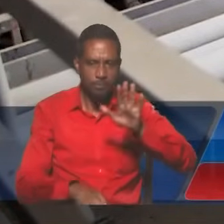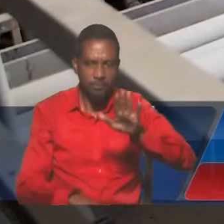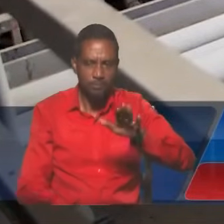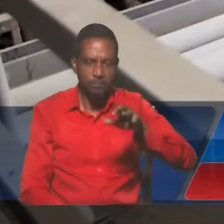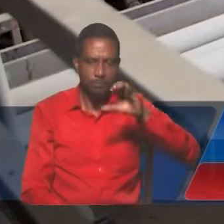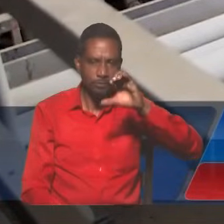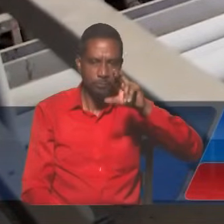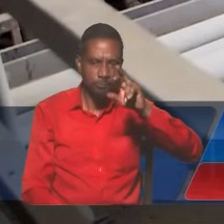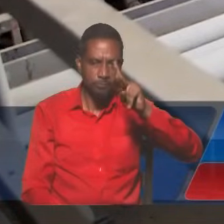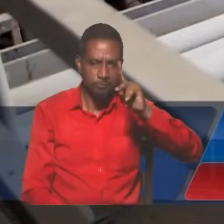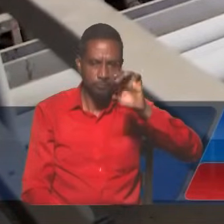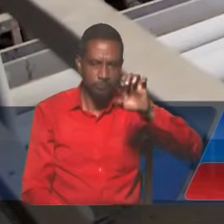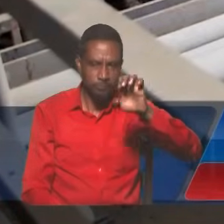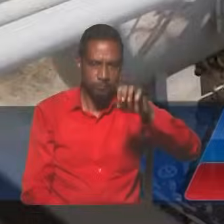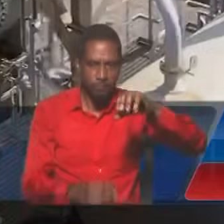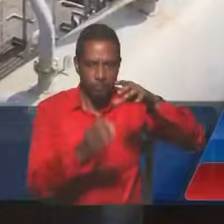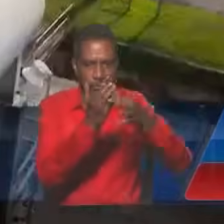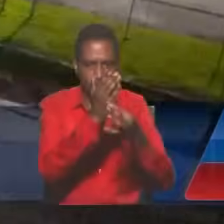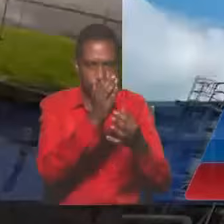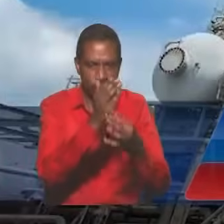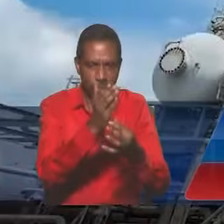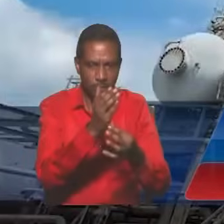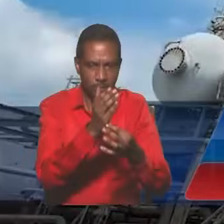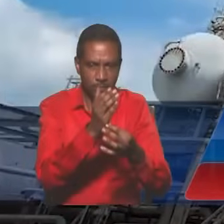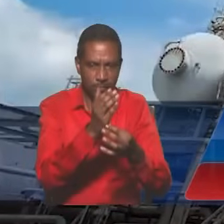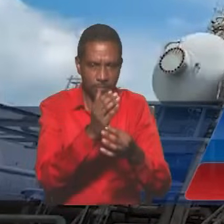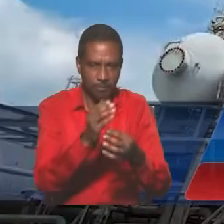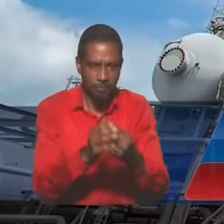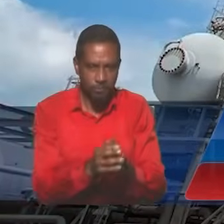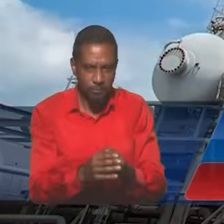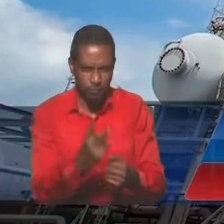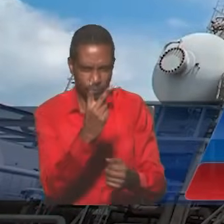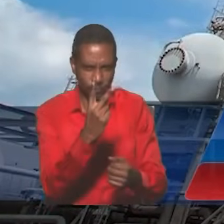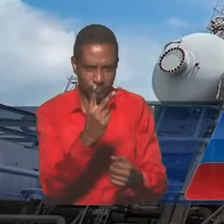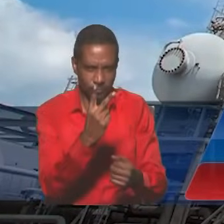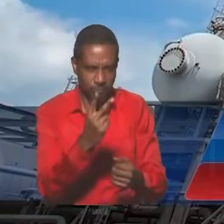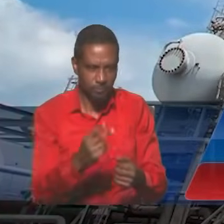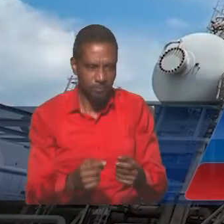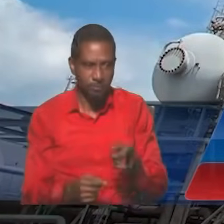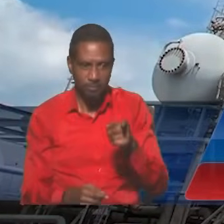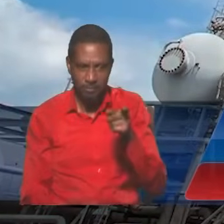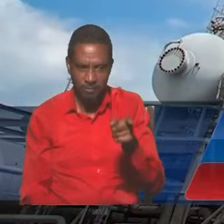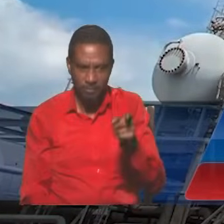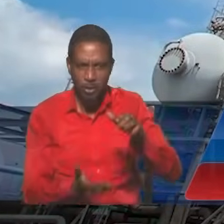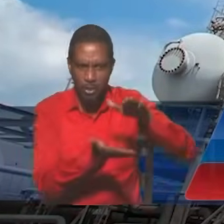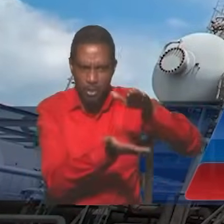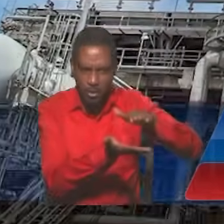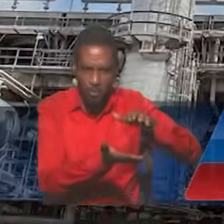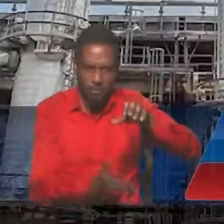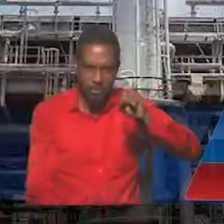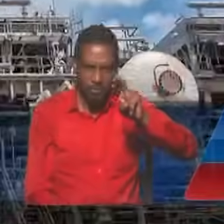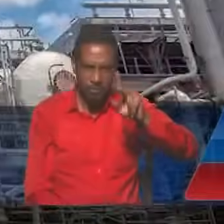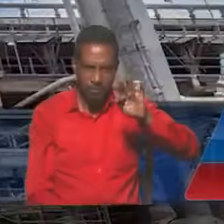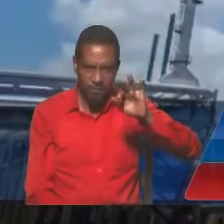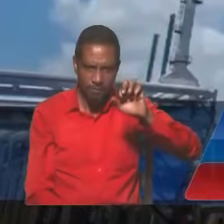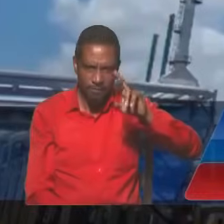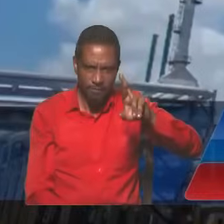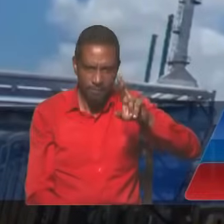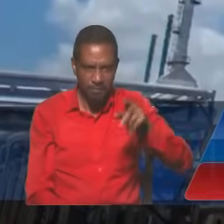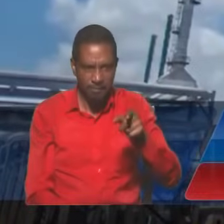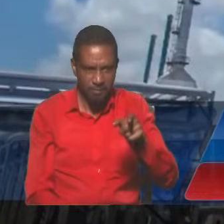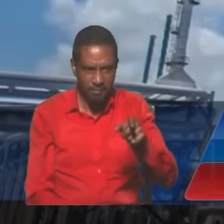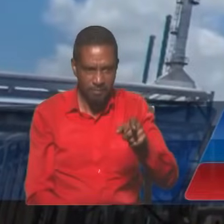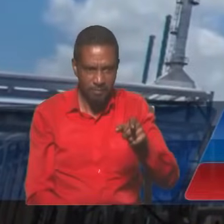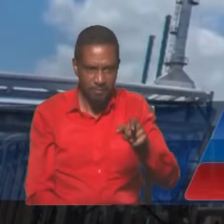Molo and Sweet Galeota. The Galeota is a relatively low sulfur product, which is the characteristic that leads